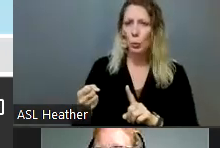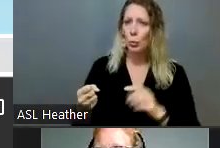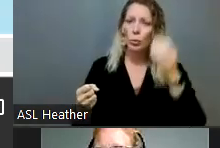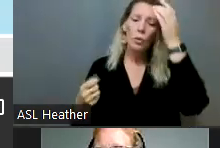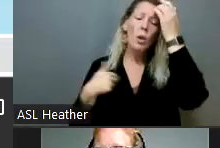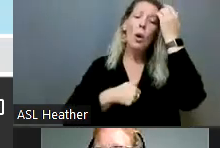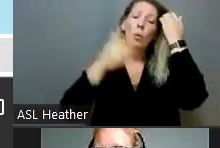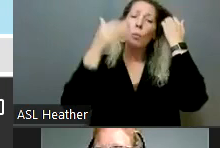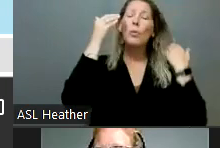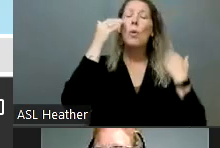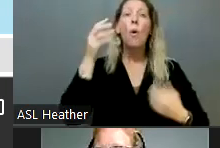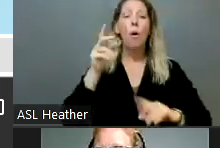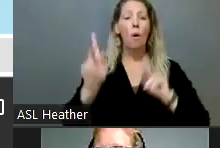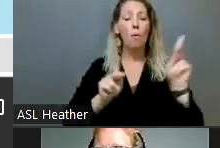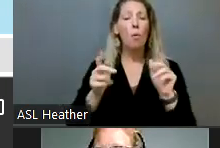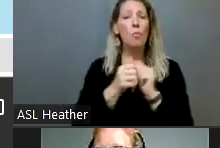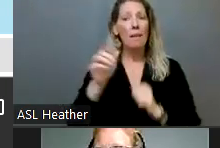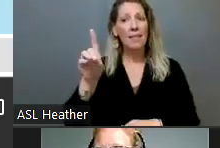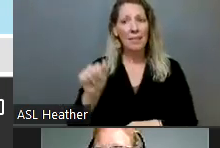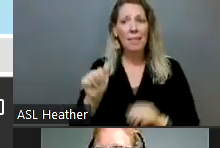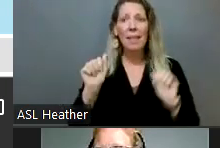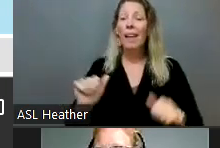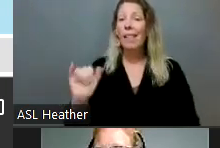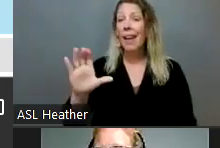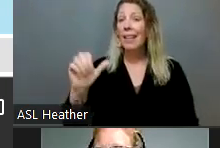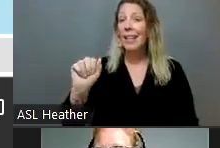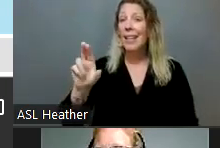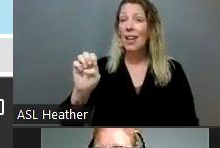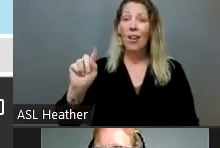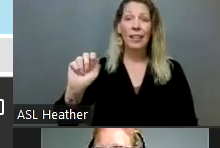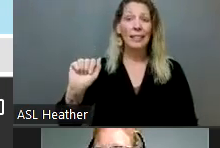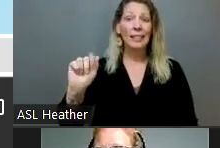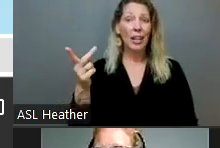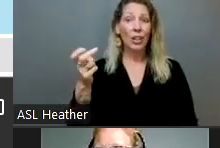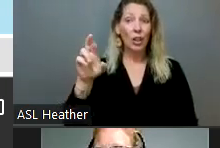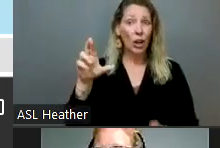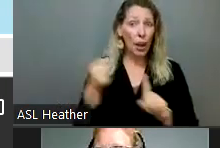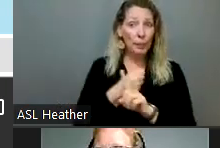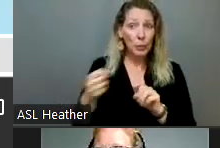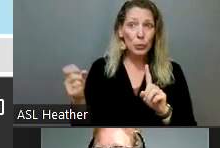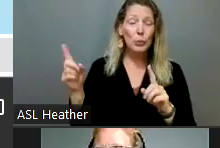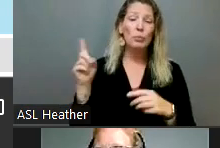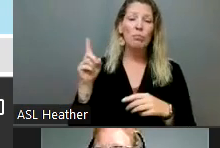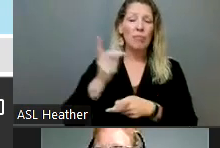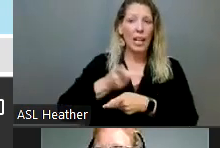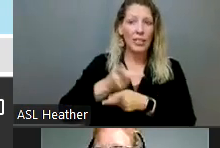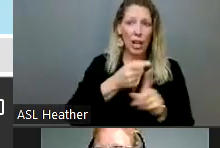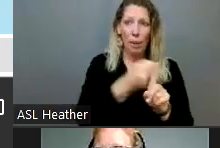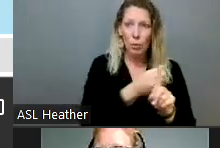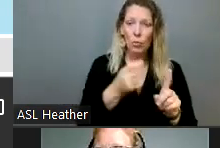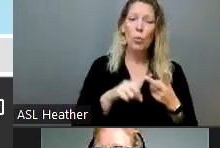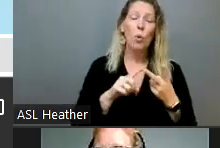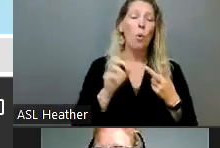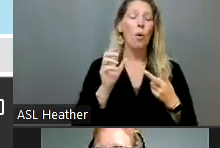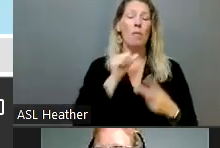that folks with disabilities are subject to like caretaker abuse, or they may experience things that are not intimate